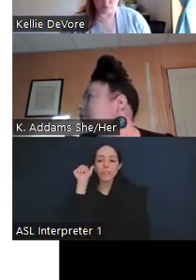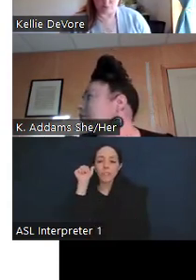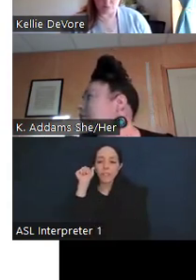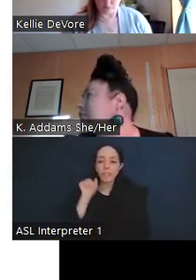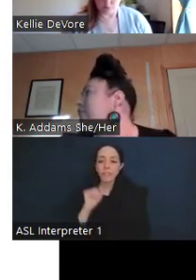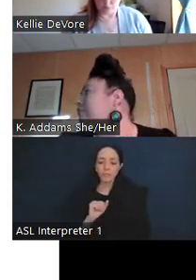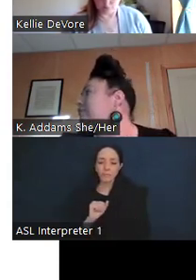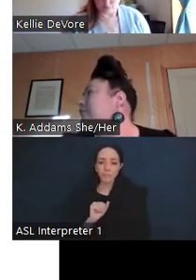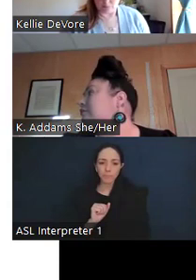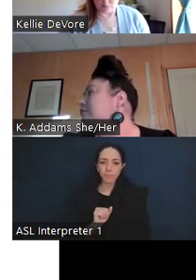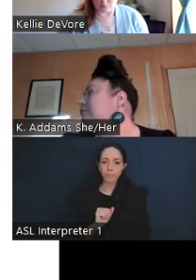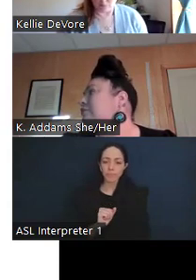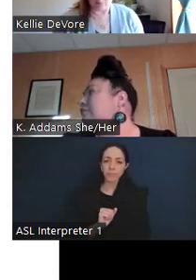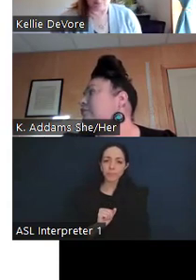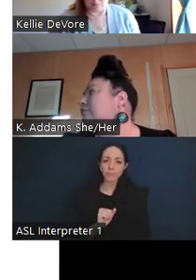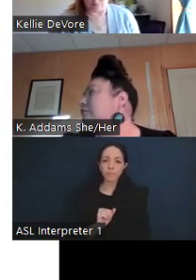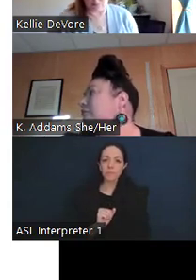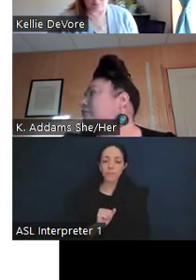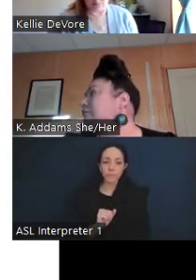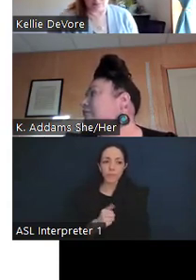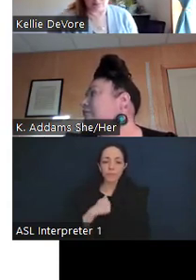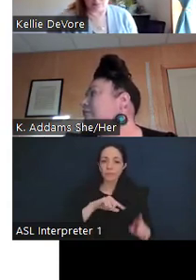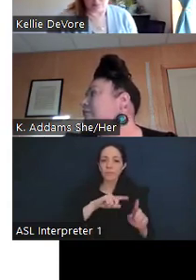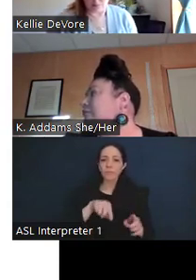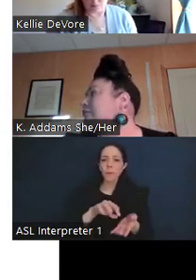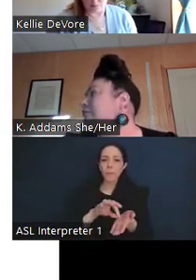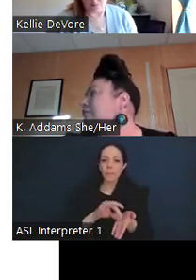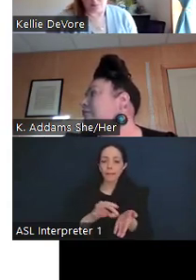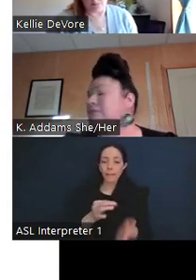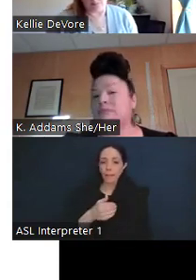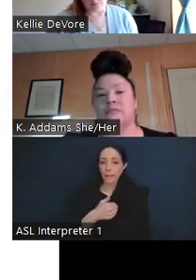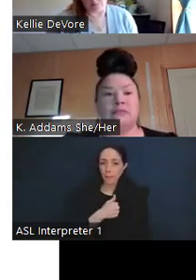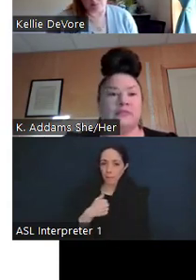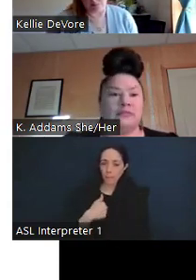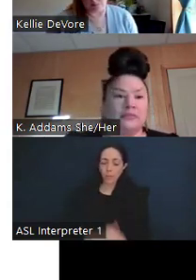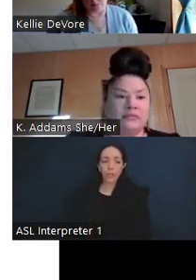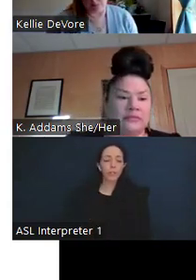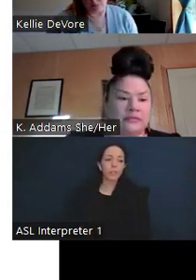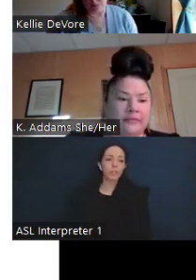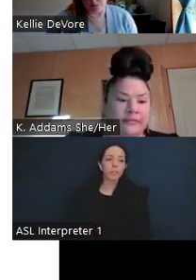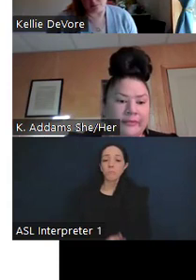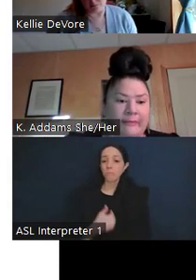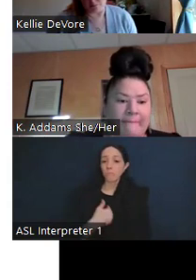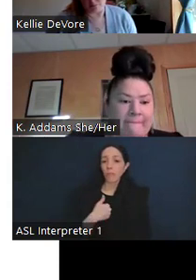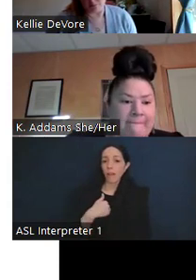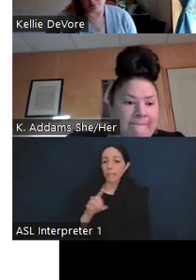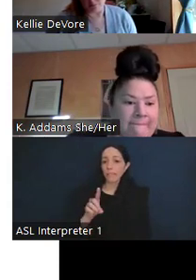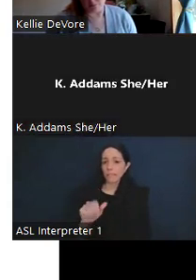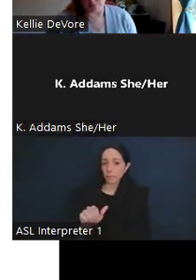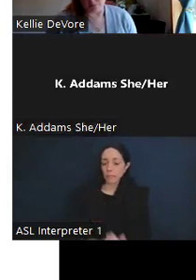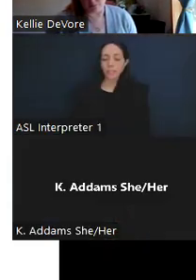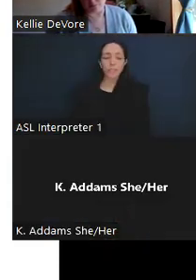come to this as a Medicaid member, as someone who has a disability, who,